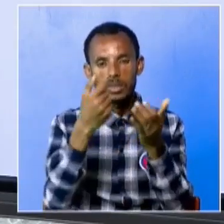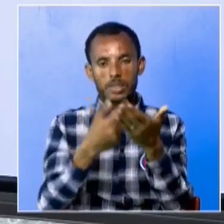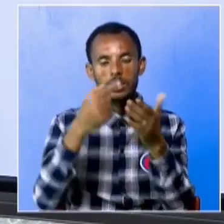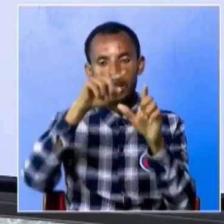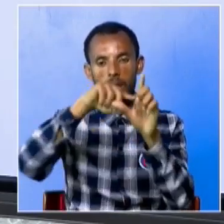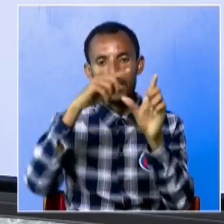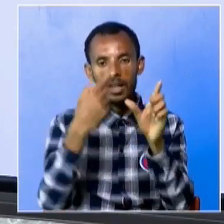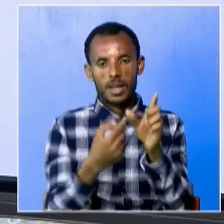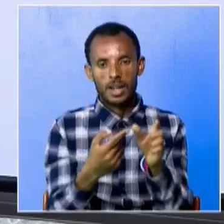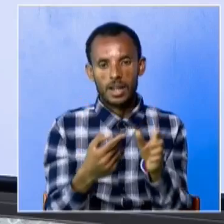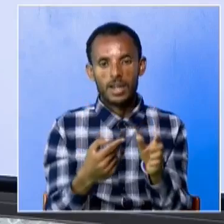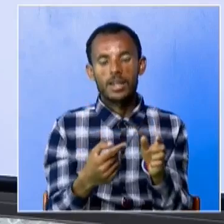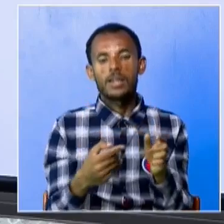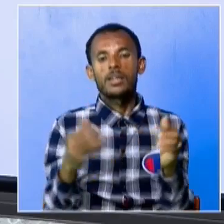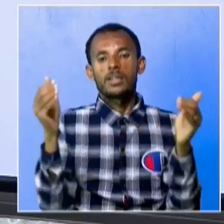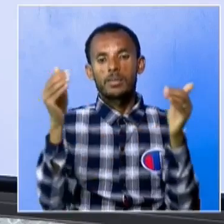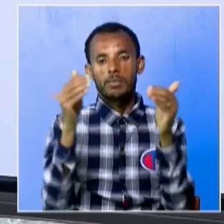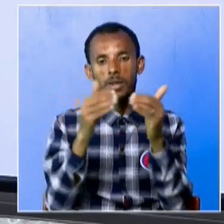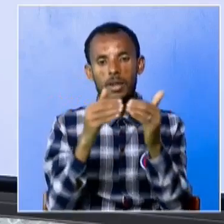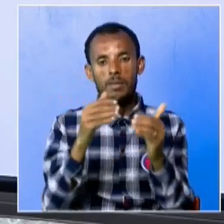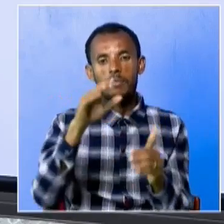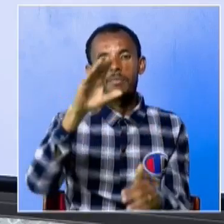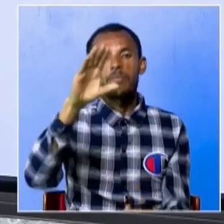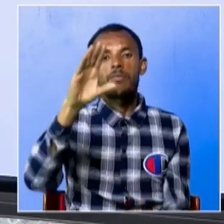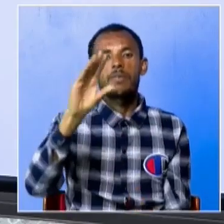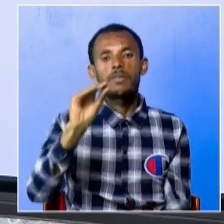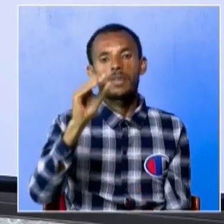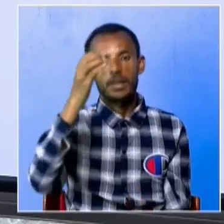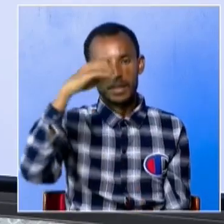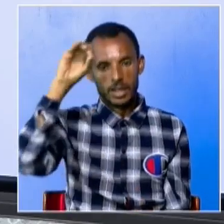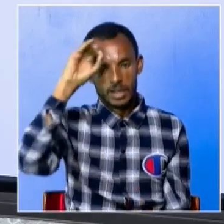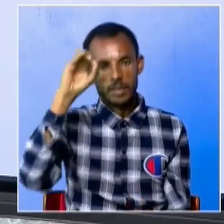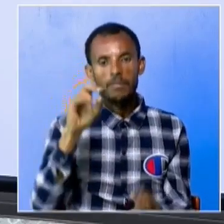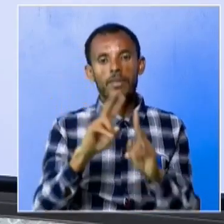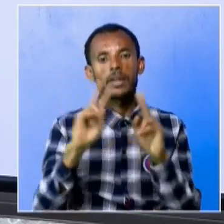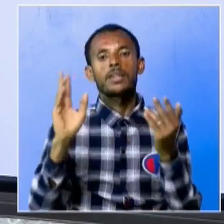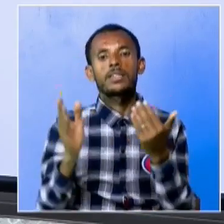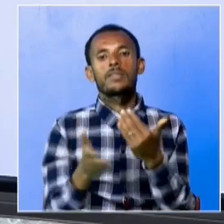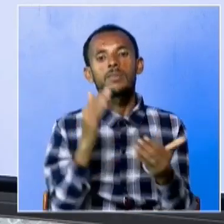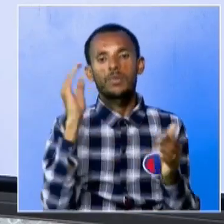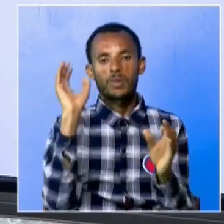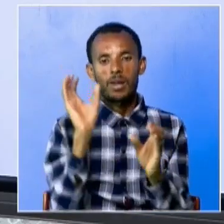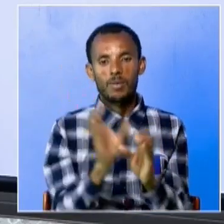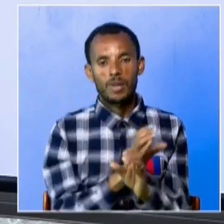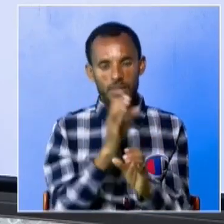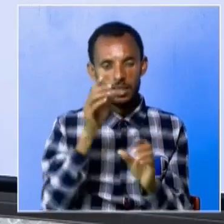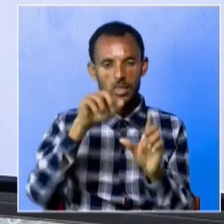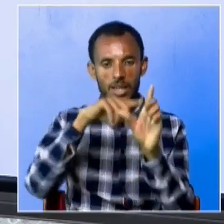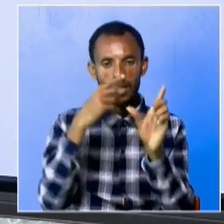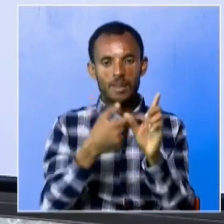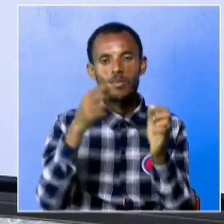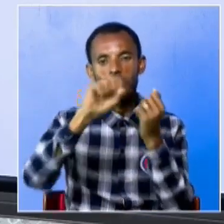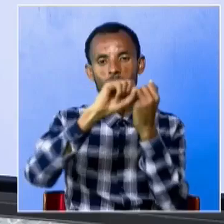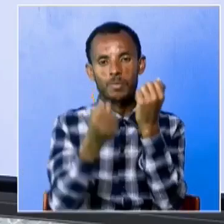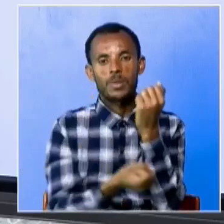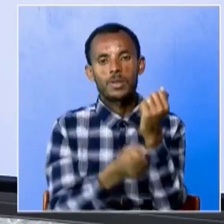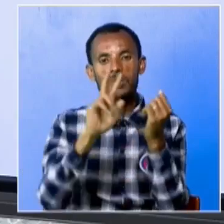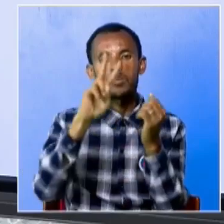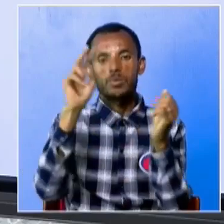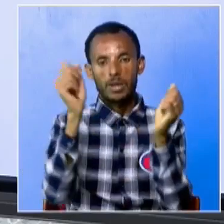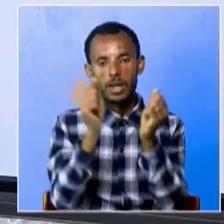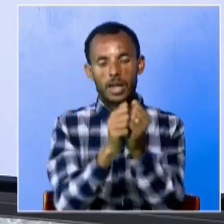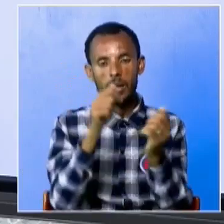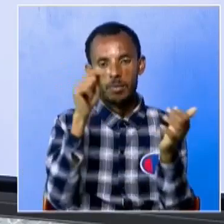angle becomes 50 degree. Okay? It's a very simple matter to calculate the angle formed by two intersecting